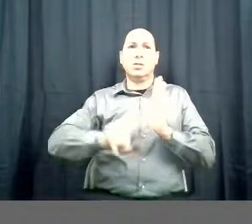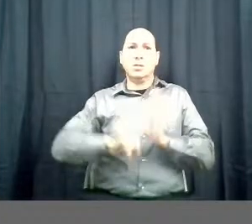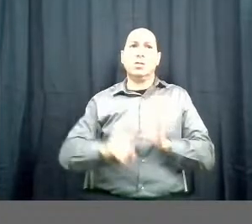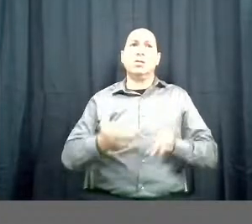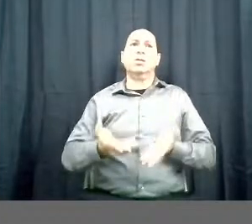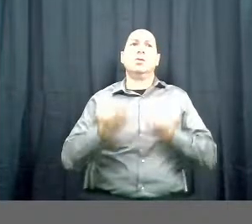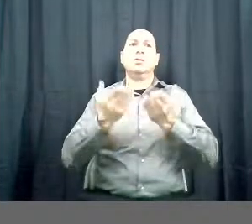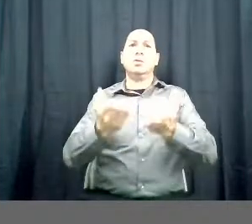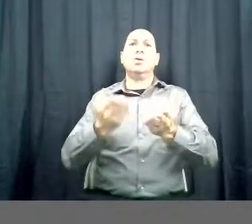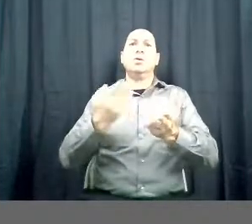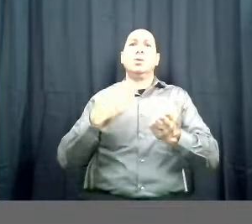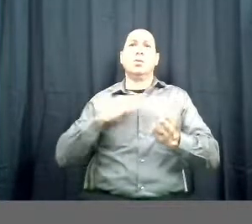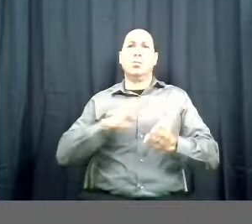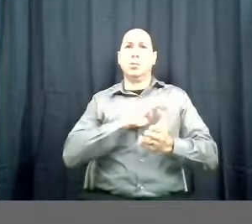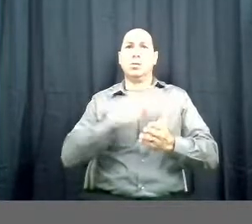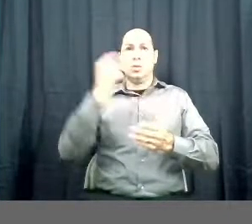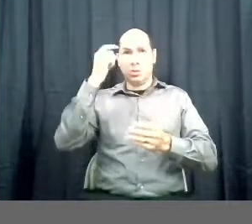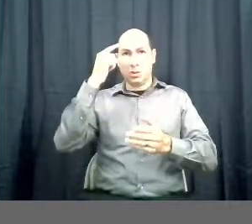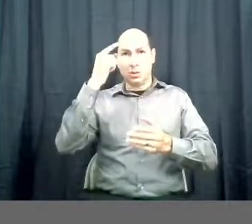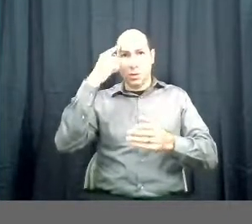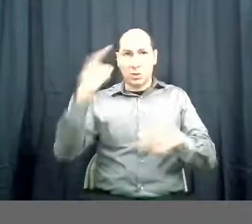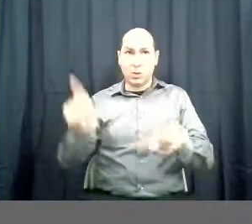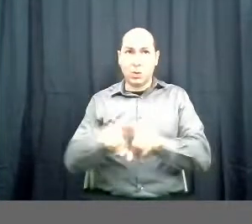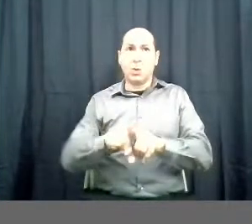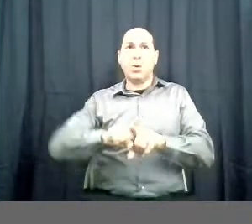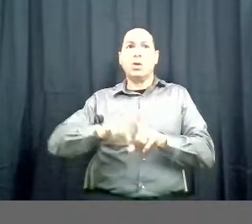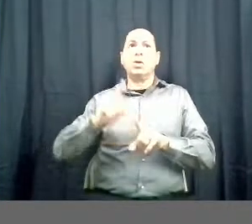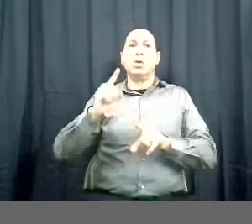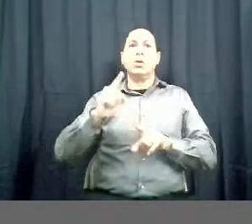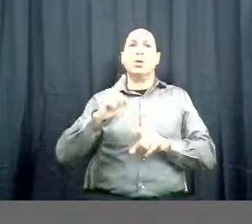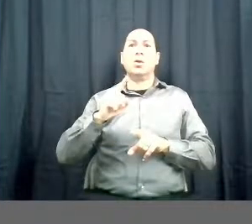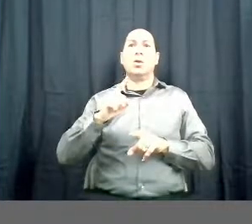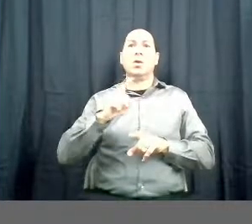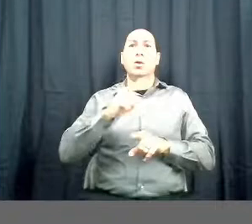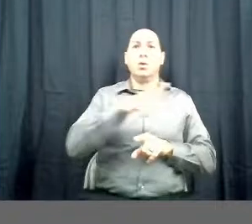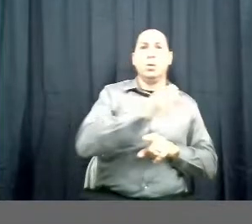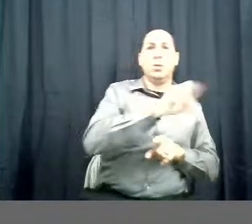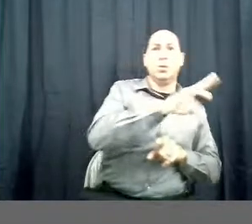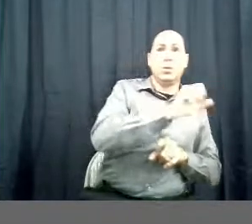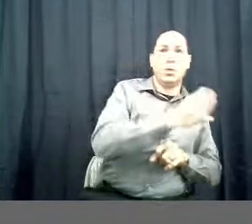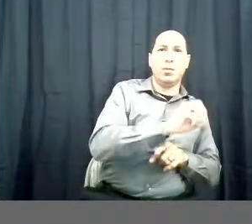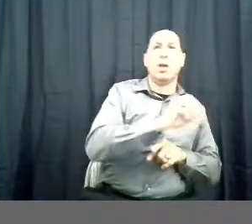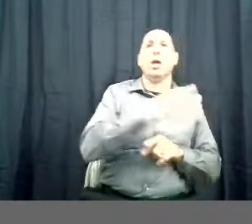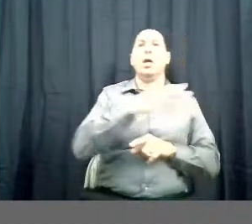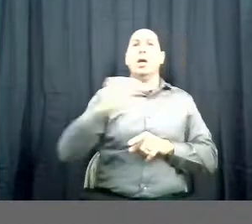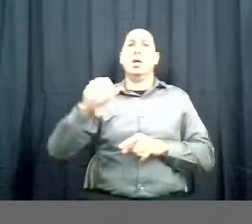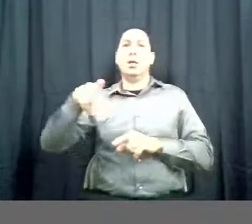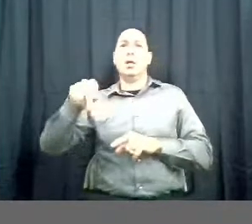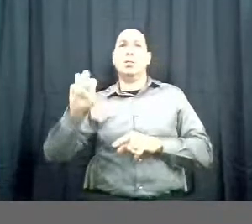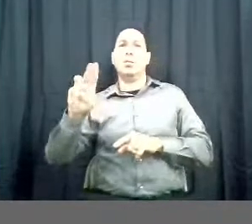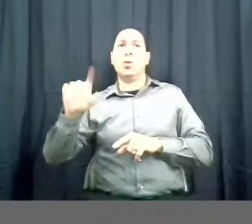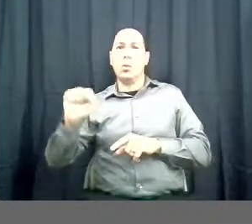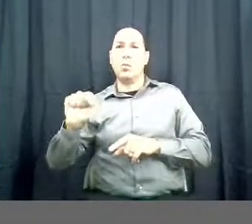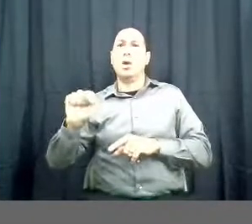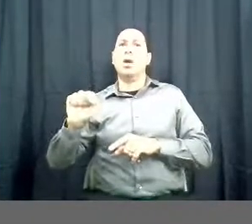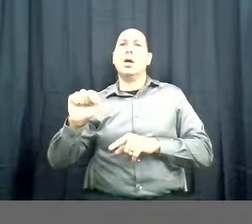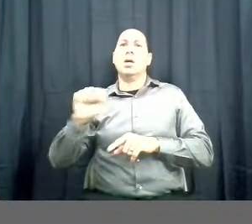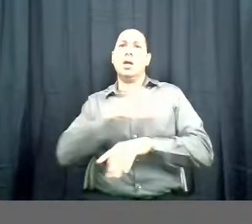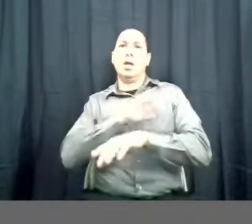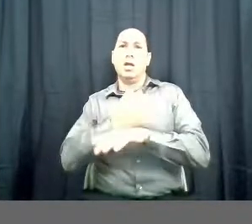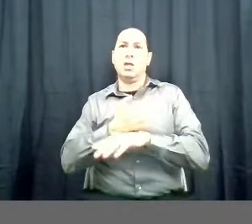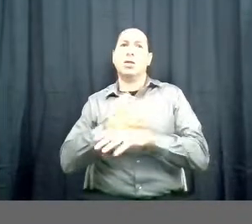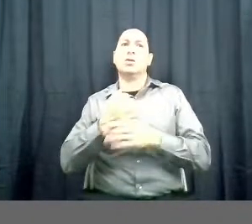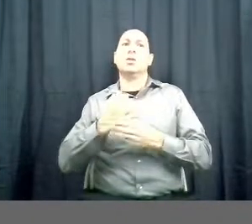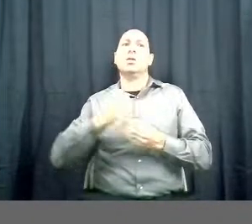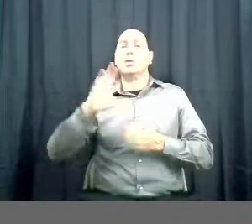contract between PREPA and Puma Energy Caribe LLC for the supply of diesel fuel to PREPA's generation plants, as such